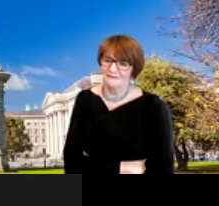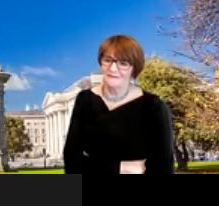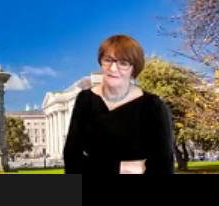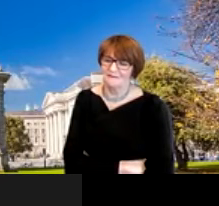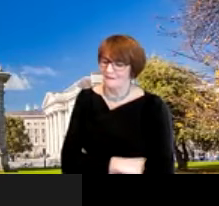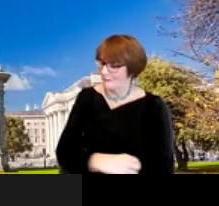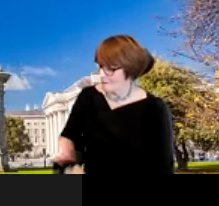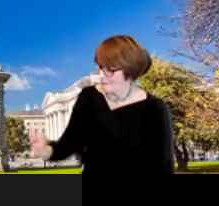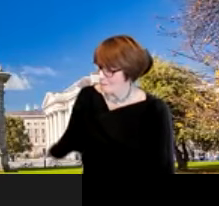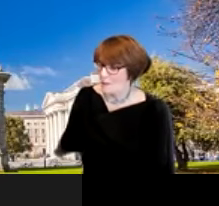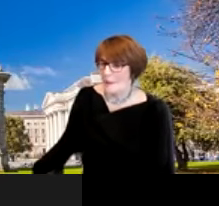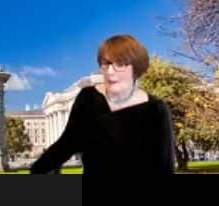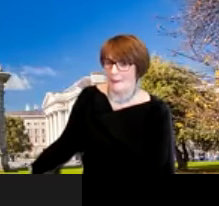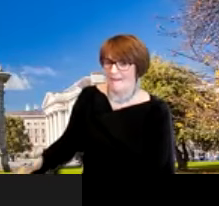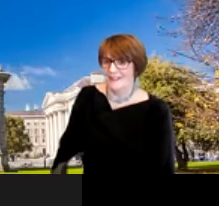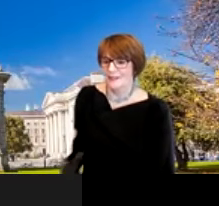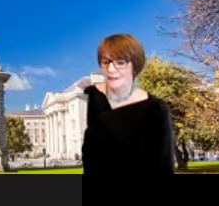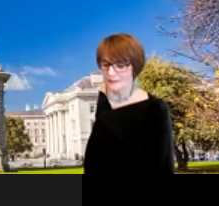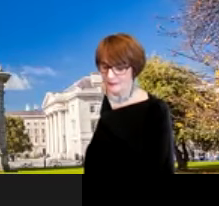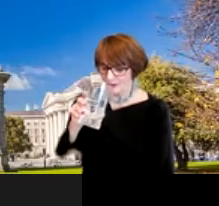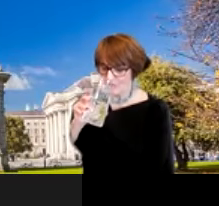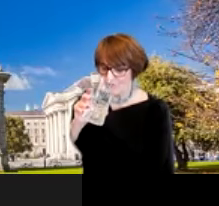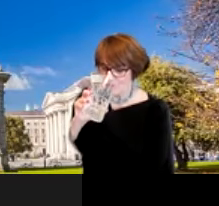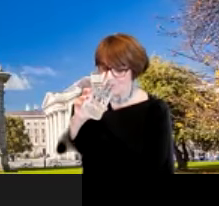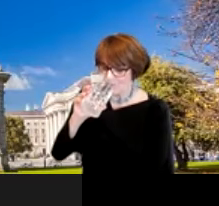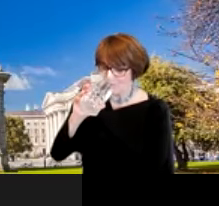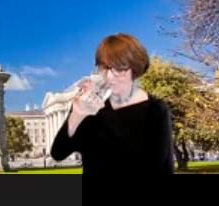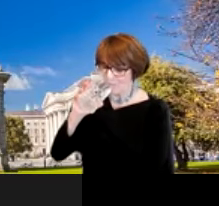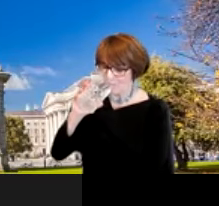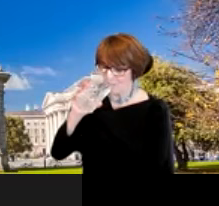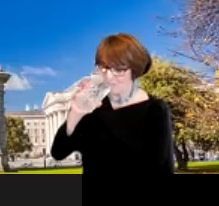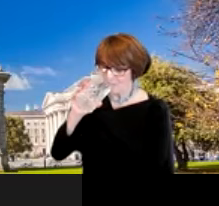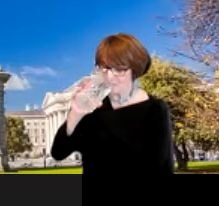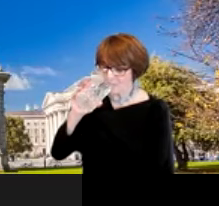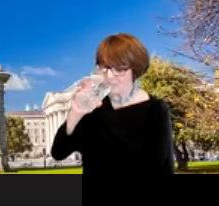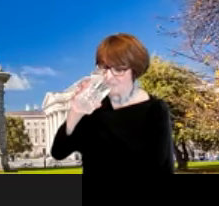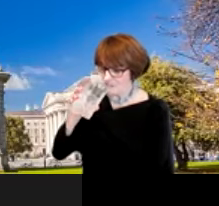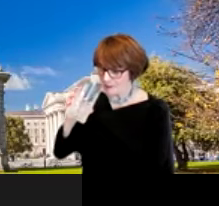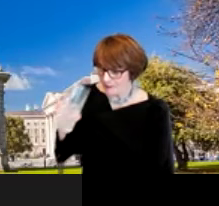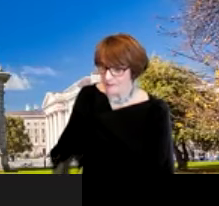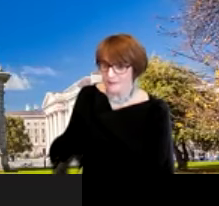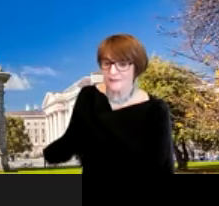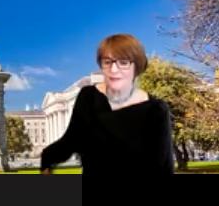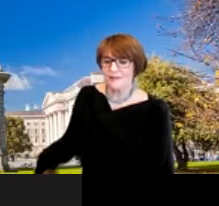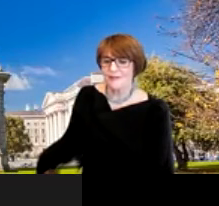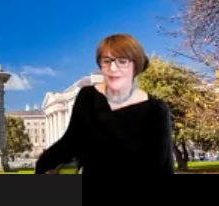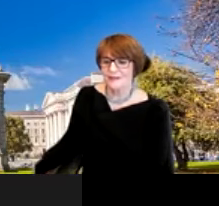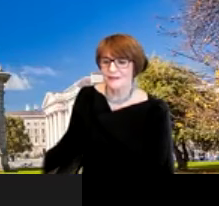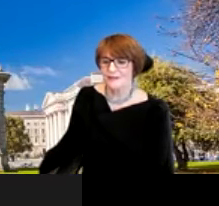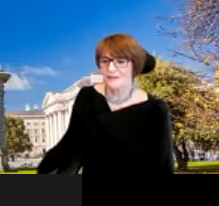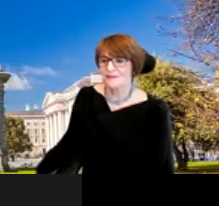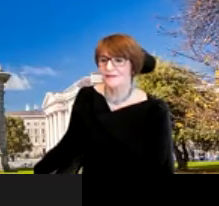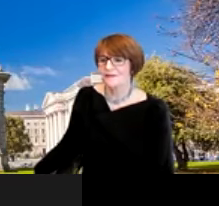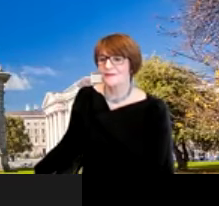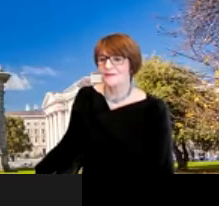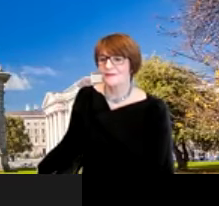of us to make the fullest use of that? I had an eye exam through a telehealth. I actually laughed at the person when they said to me they were